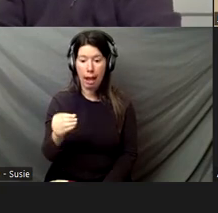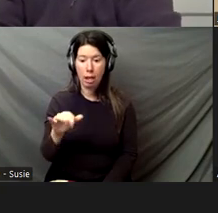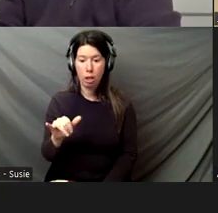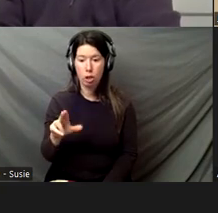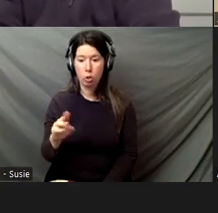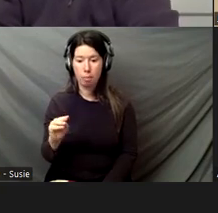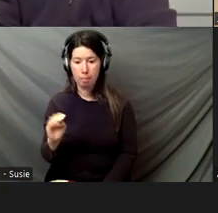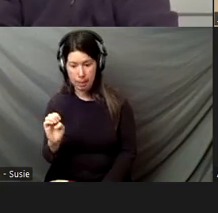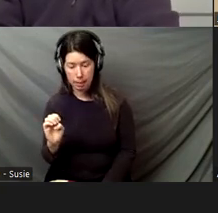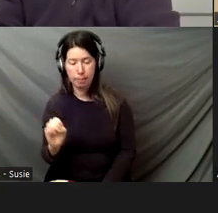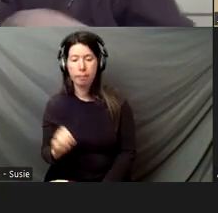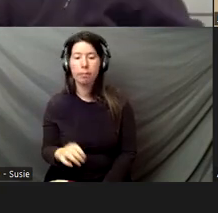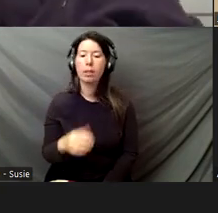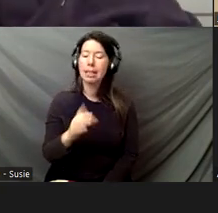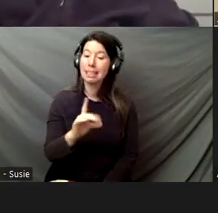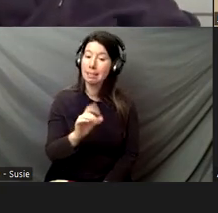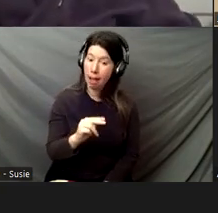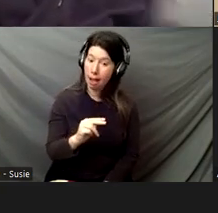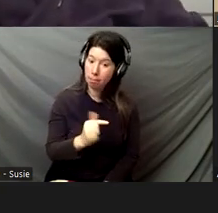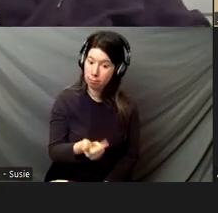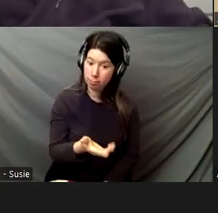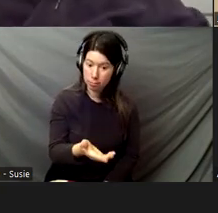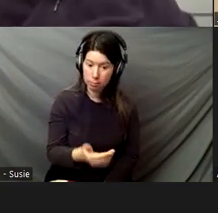So Commissioner Dan, you may go first.